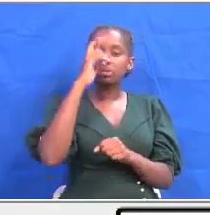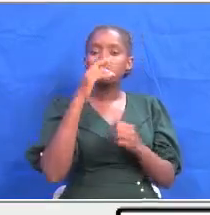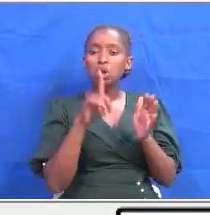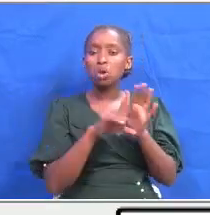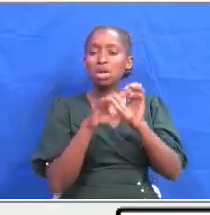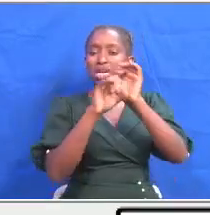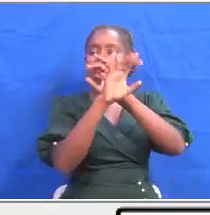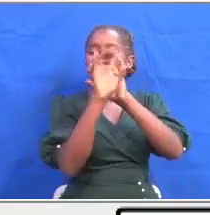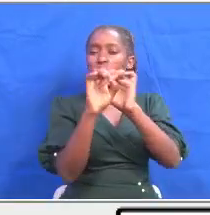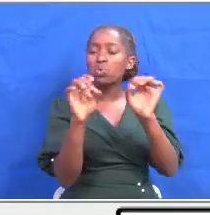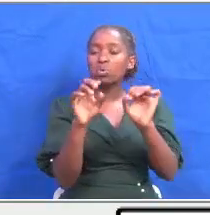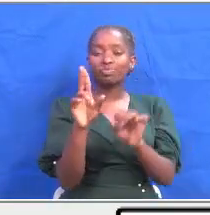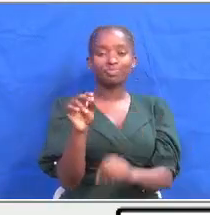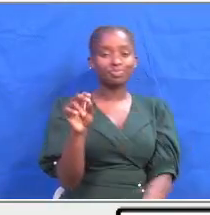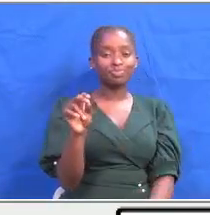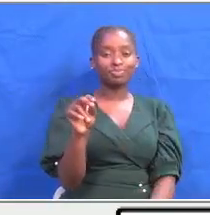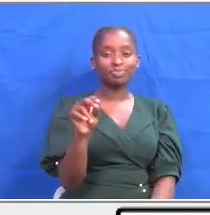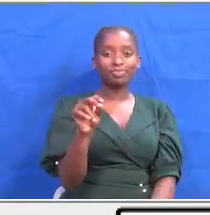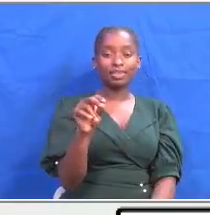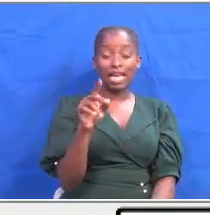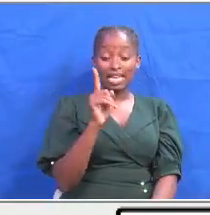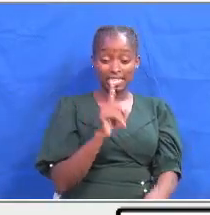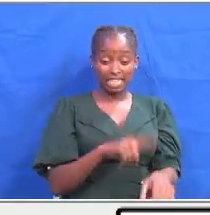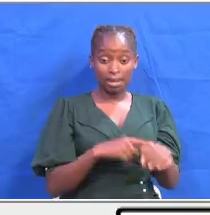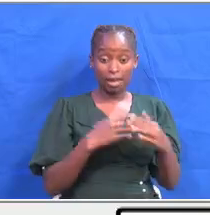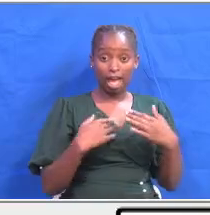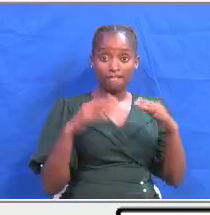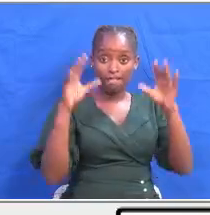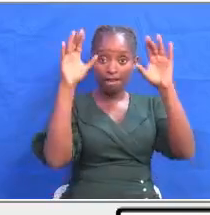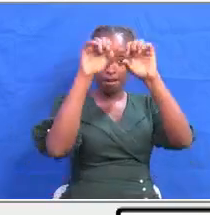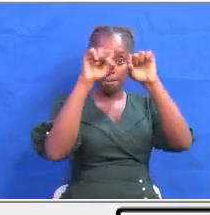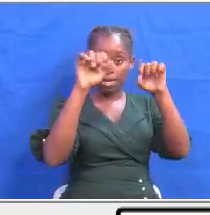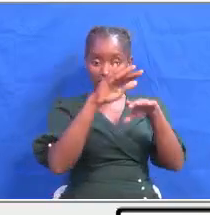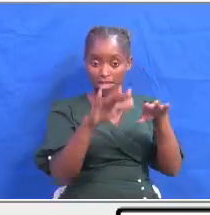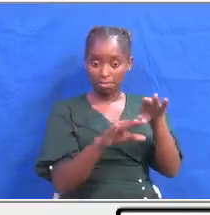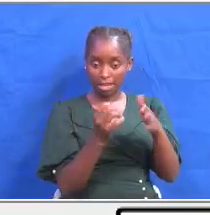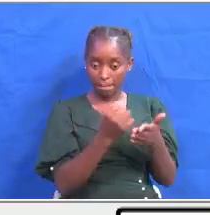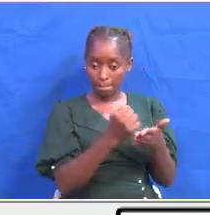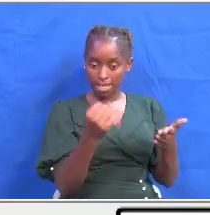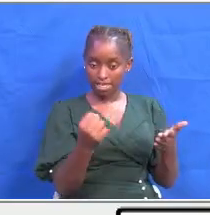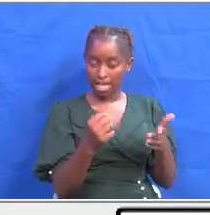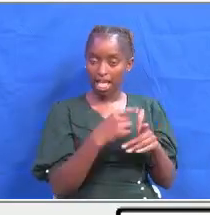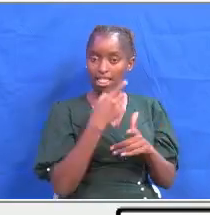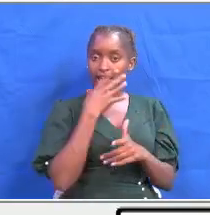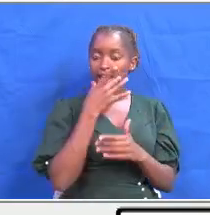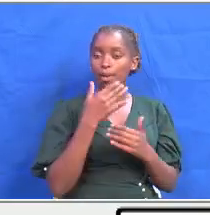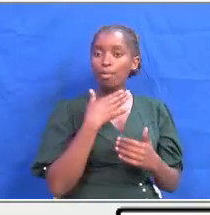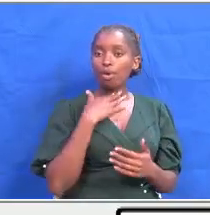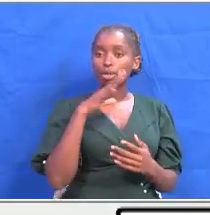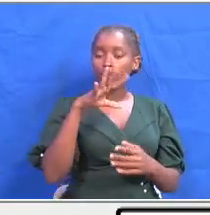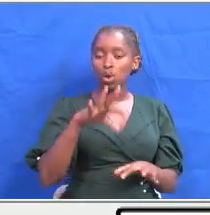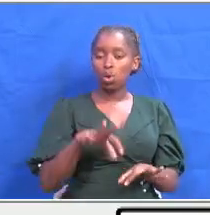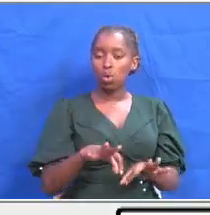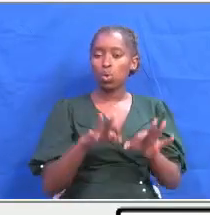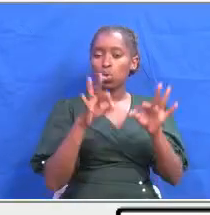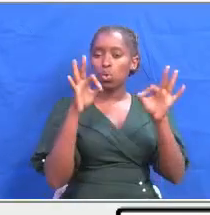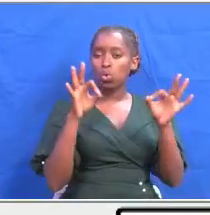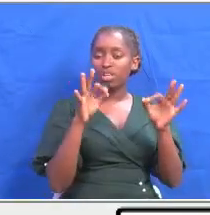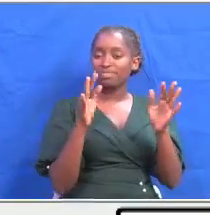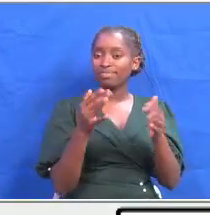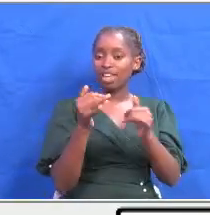One, once the deputy president is impeached and the president seeks to nominate a new deputy